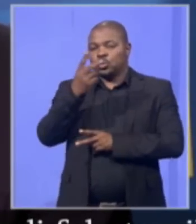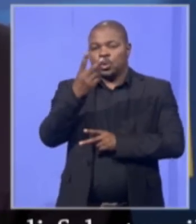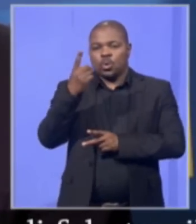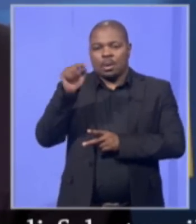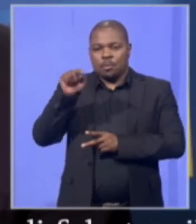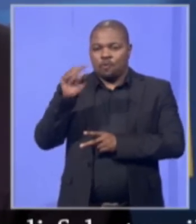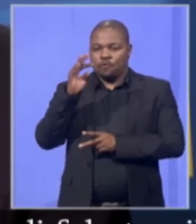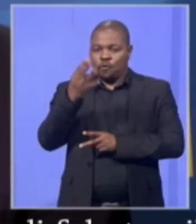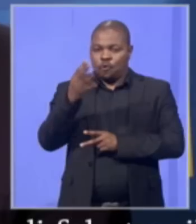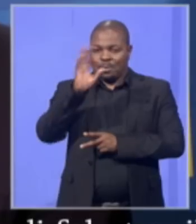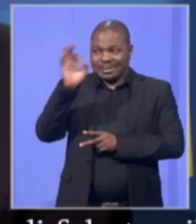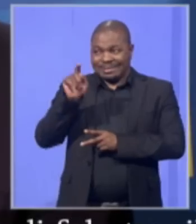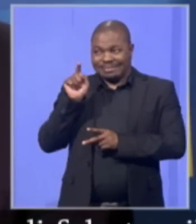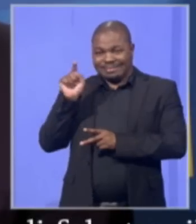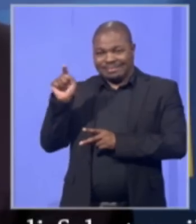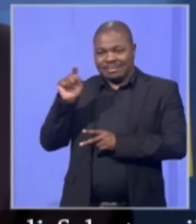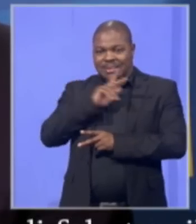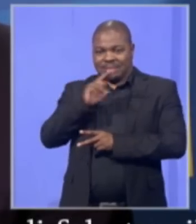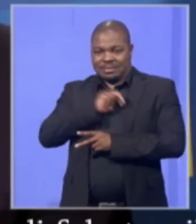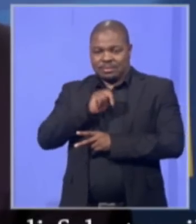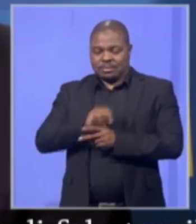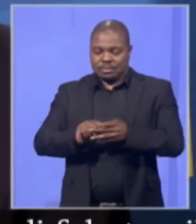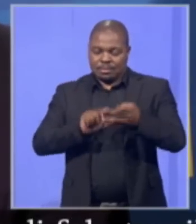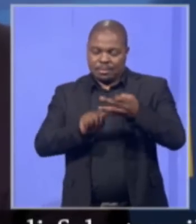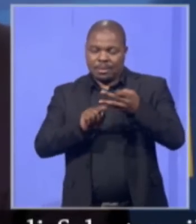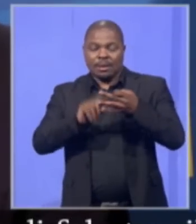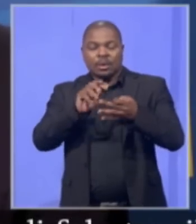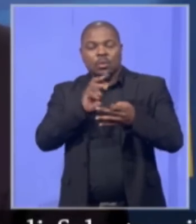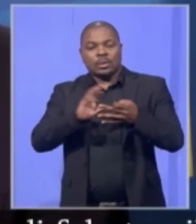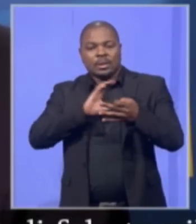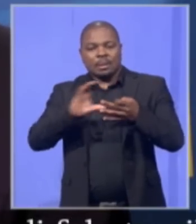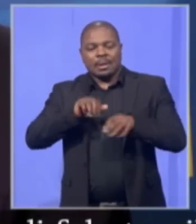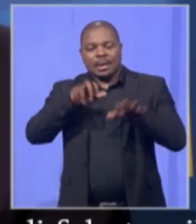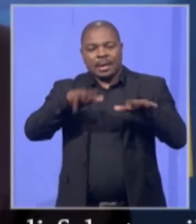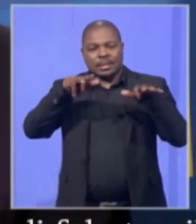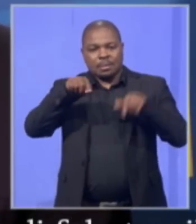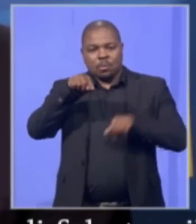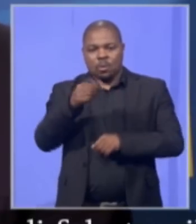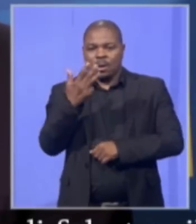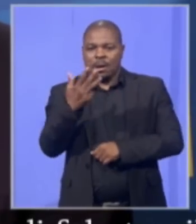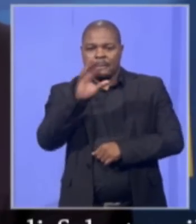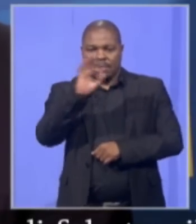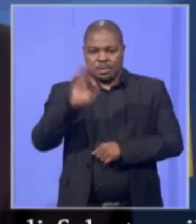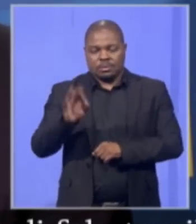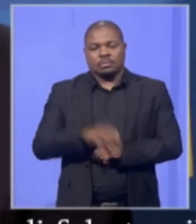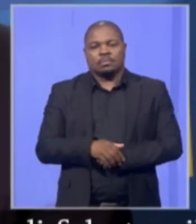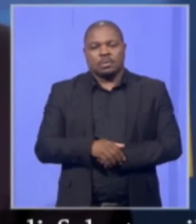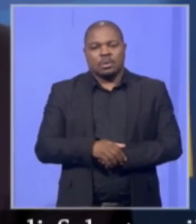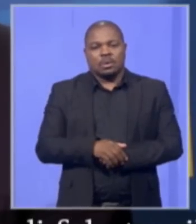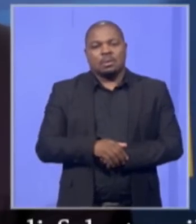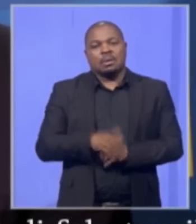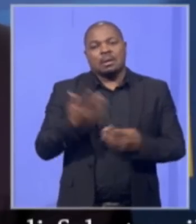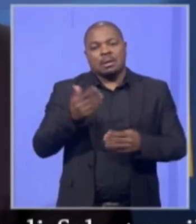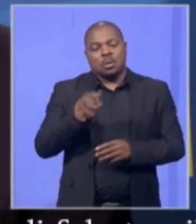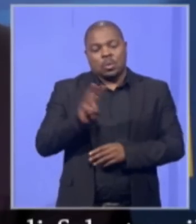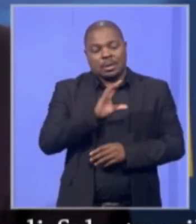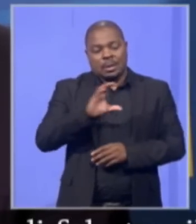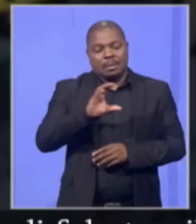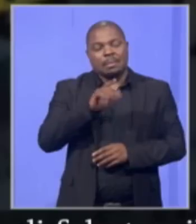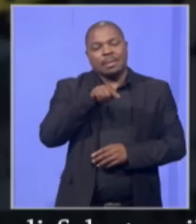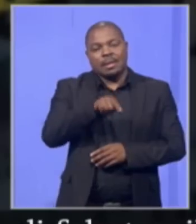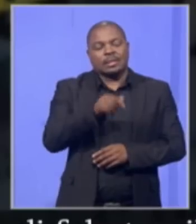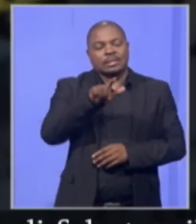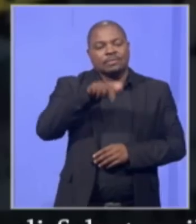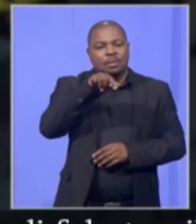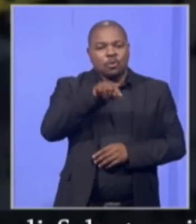21.4% respectively, followed by the Eastern Cape at 18.9%. and Western Cape at